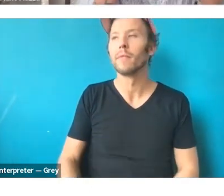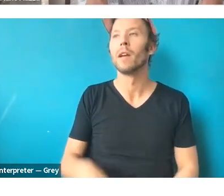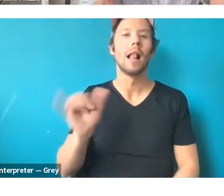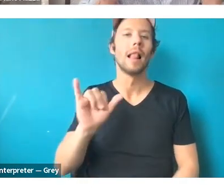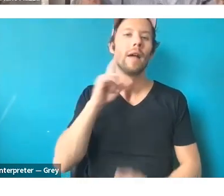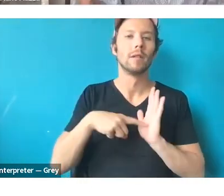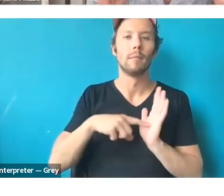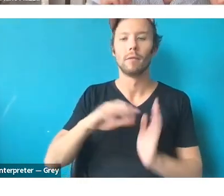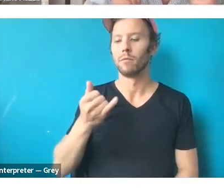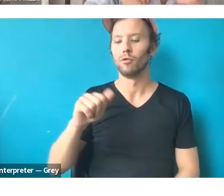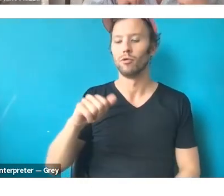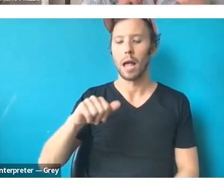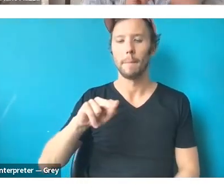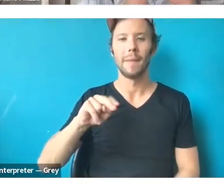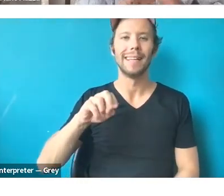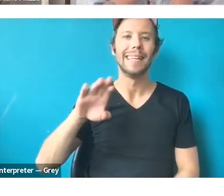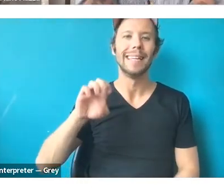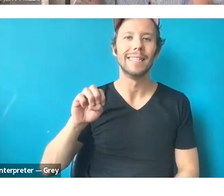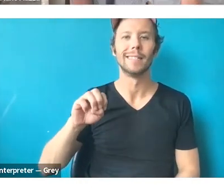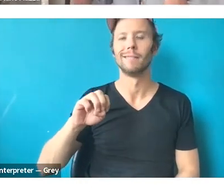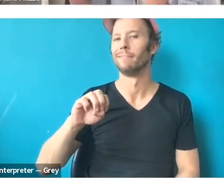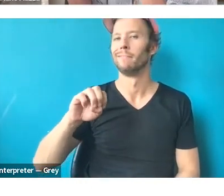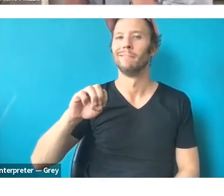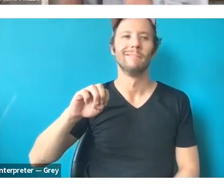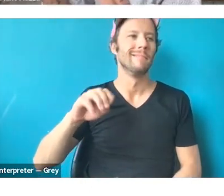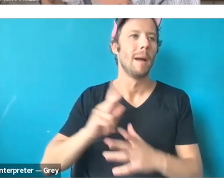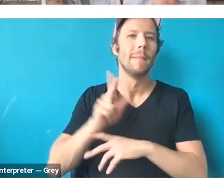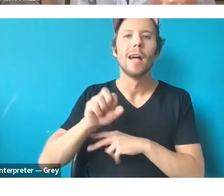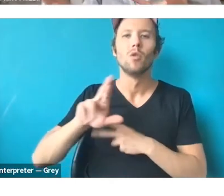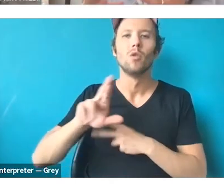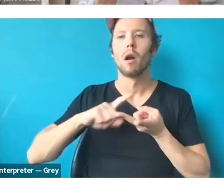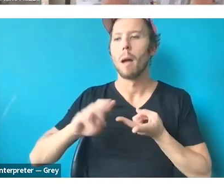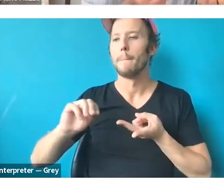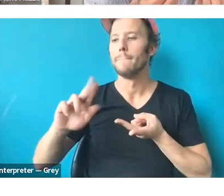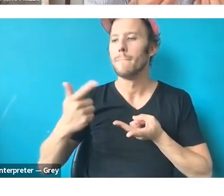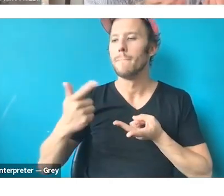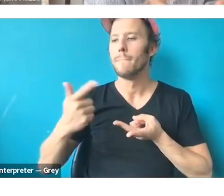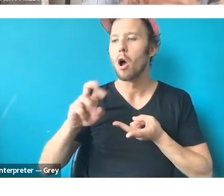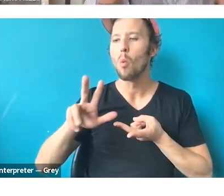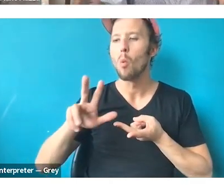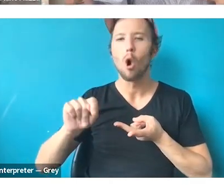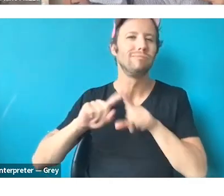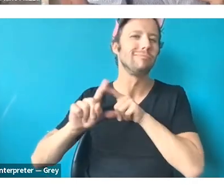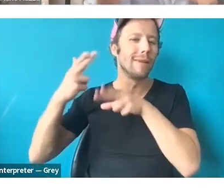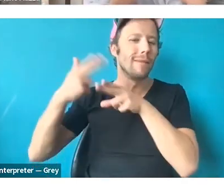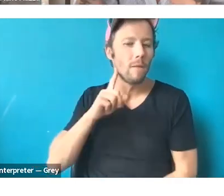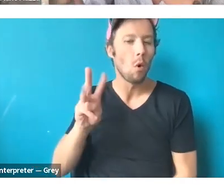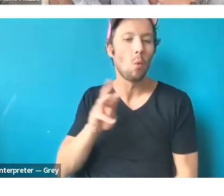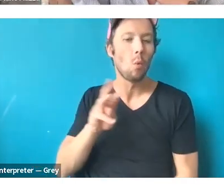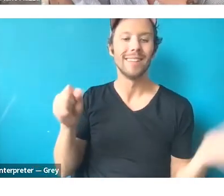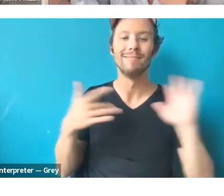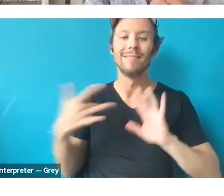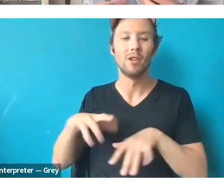something that, maybe mugwort, for example, how can we use those plants as well to supplement working with natural dyes, like natural dyes from the